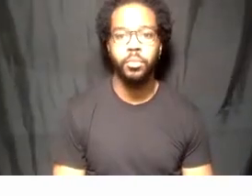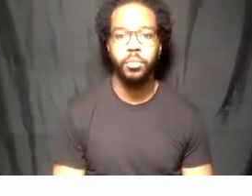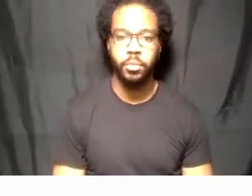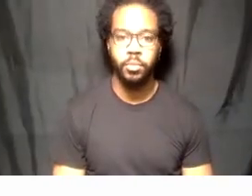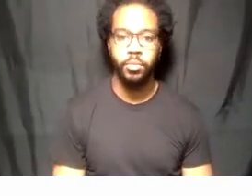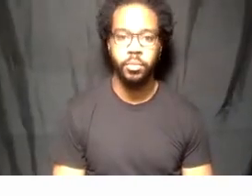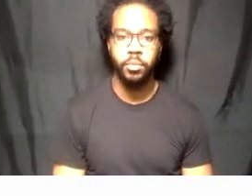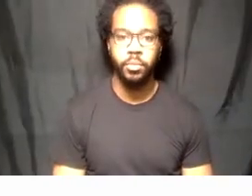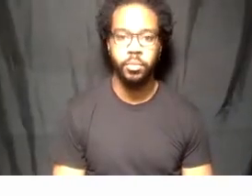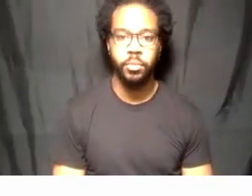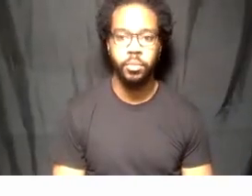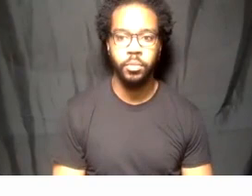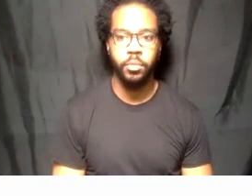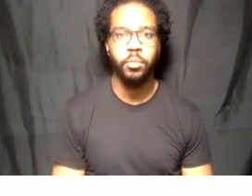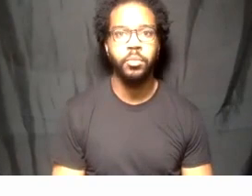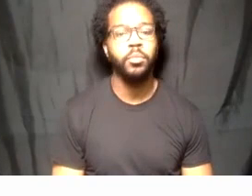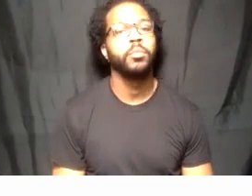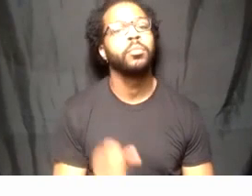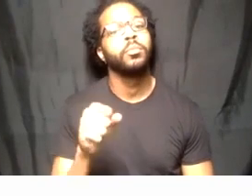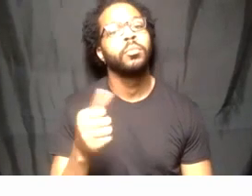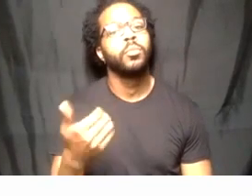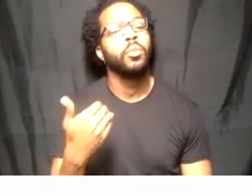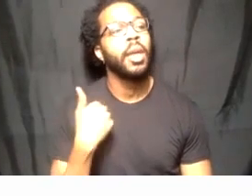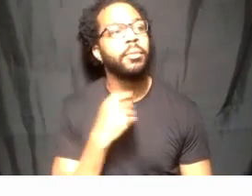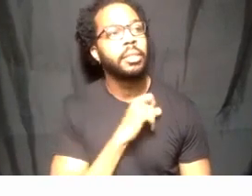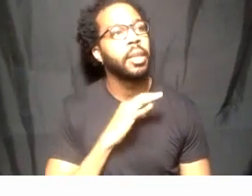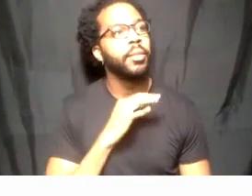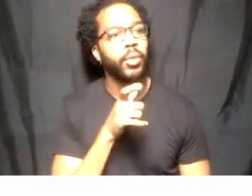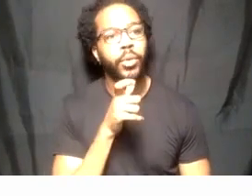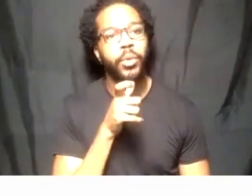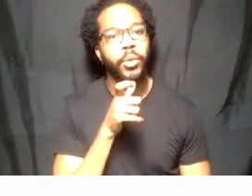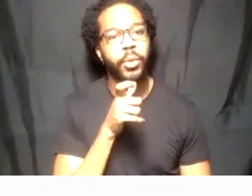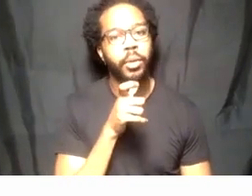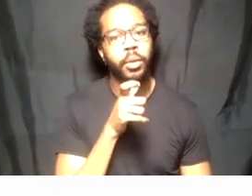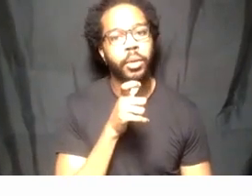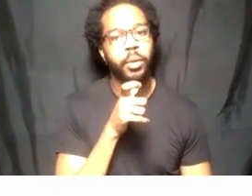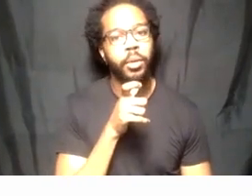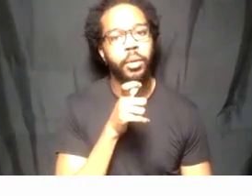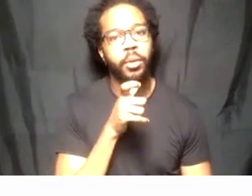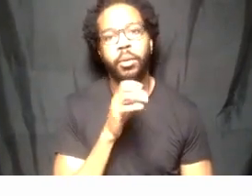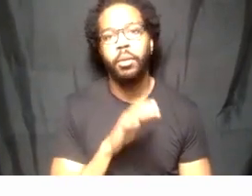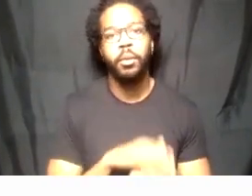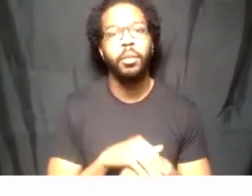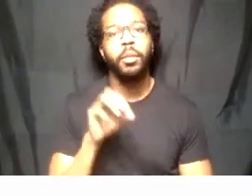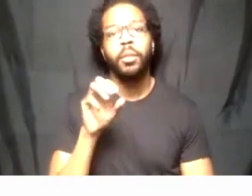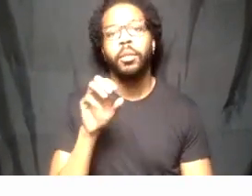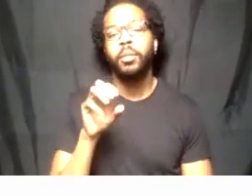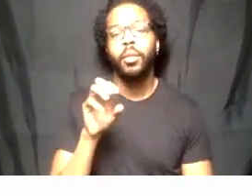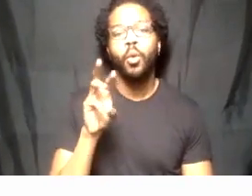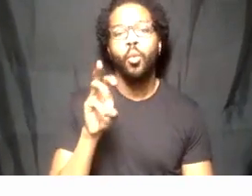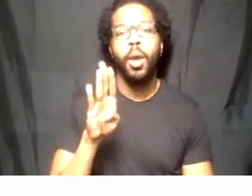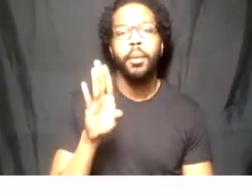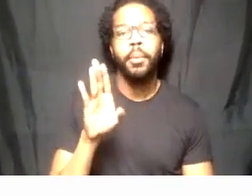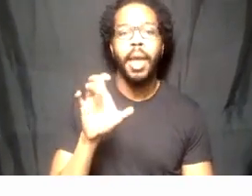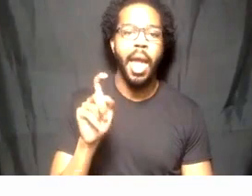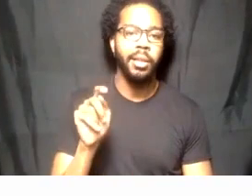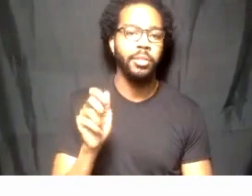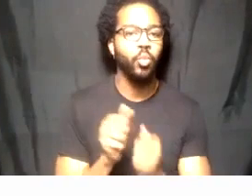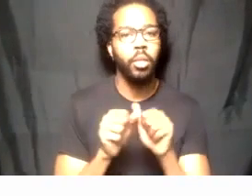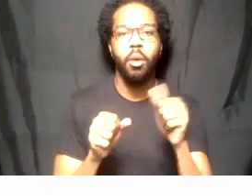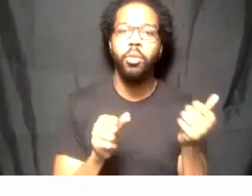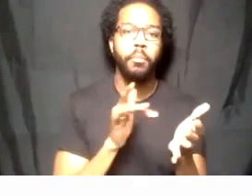Yeah, we have staff who was on the NASD's webcast, the medical directors around the nation,